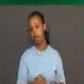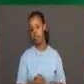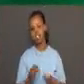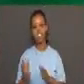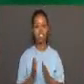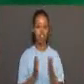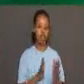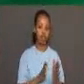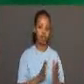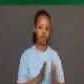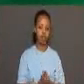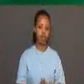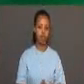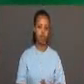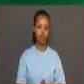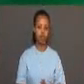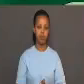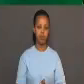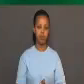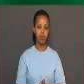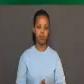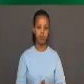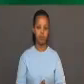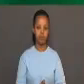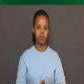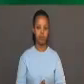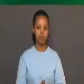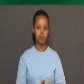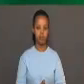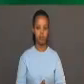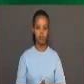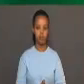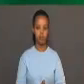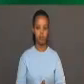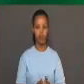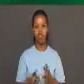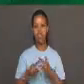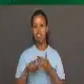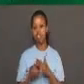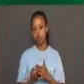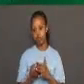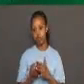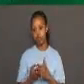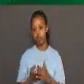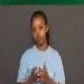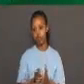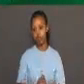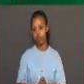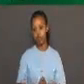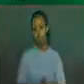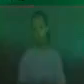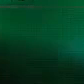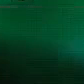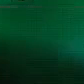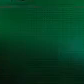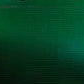Students, let's get ready. Begin.